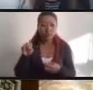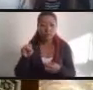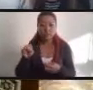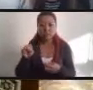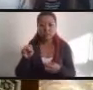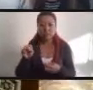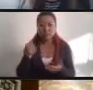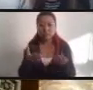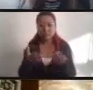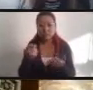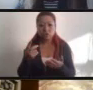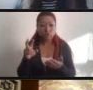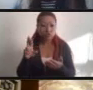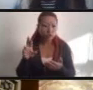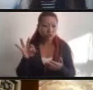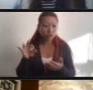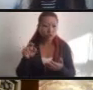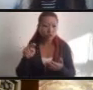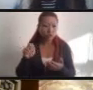Dr. Platts as well.